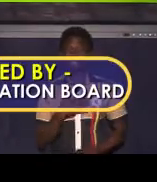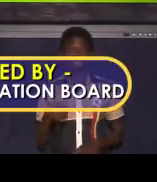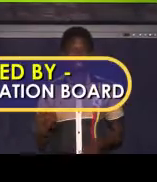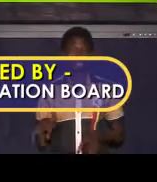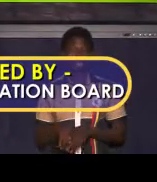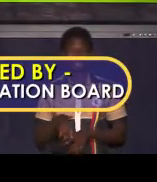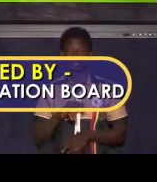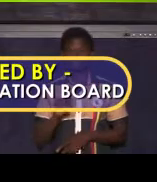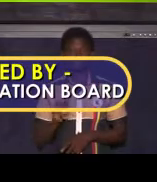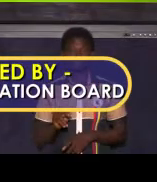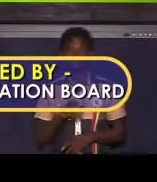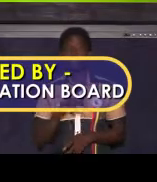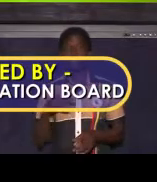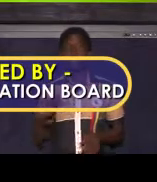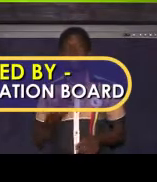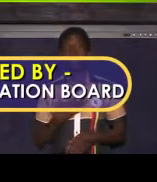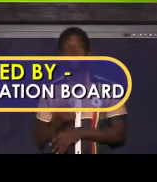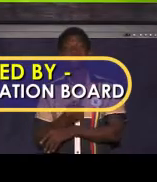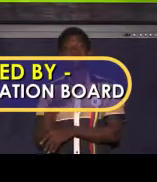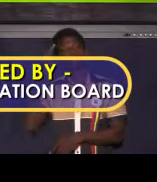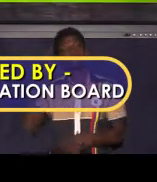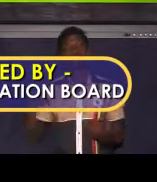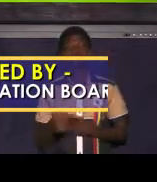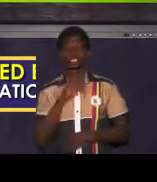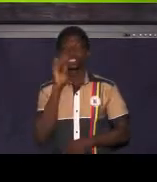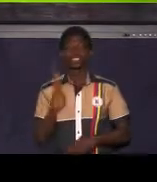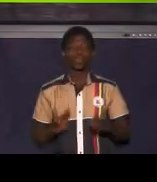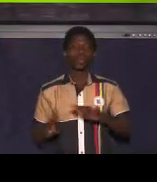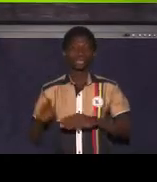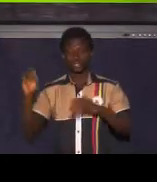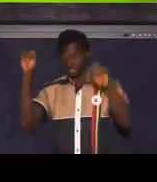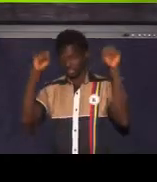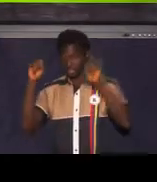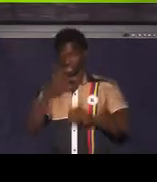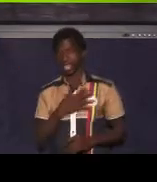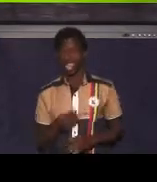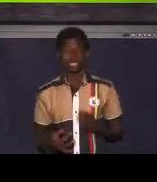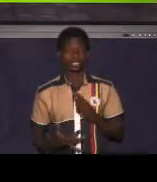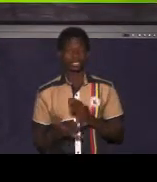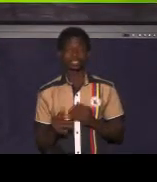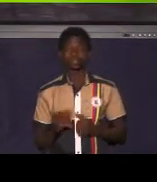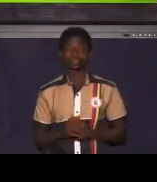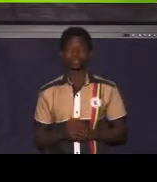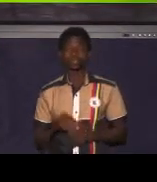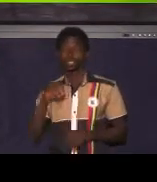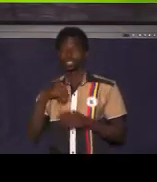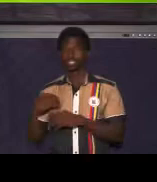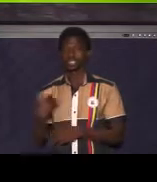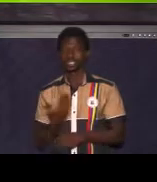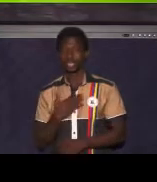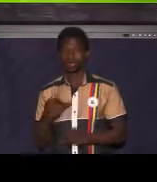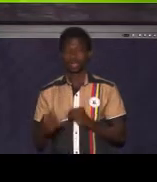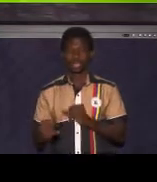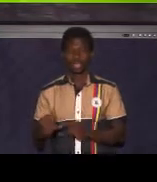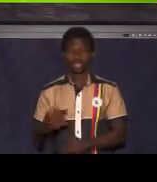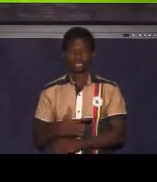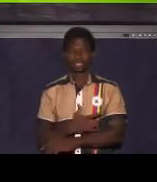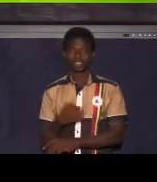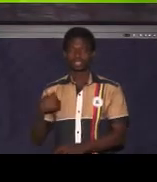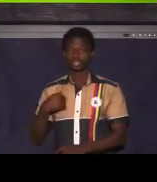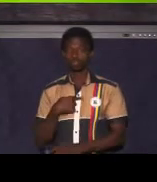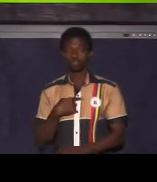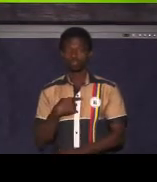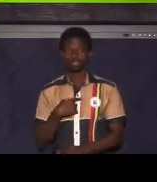lesson as usual. Our subject for today is basic science and technology. In our last